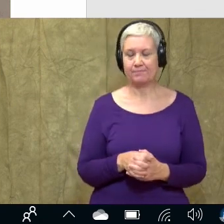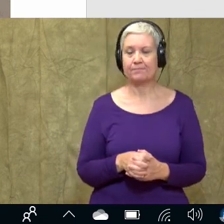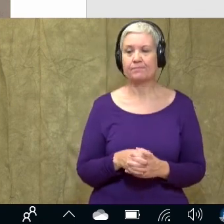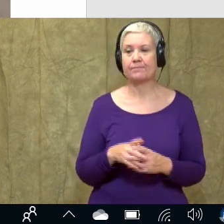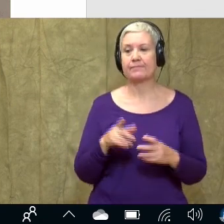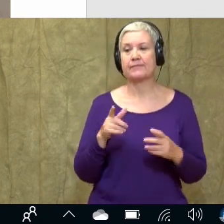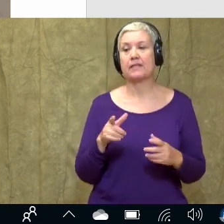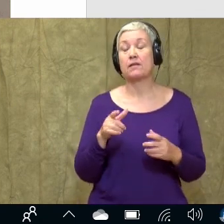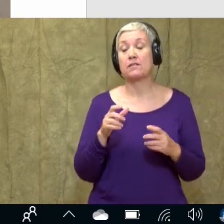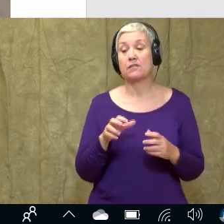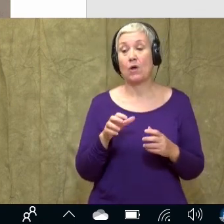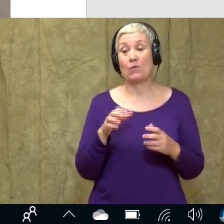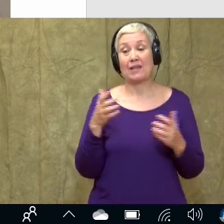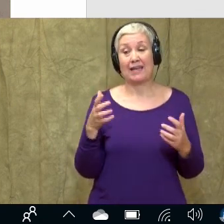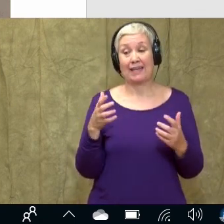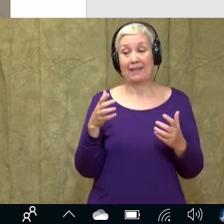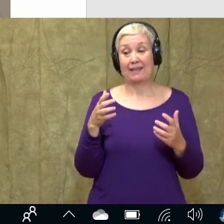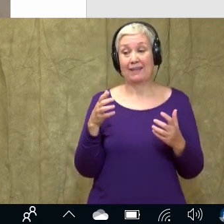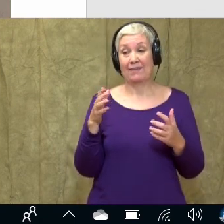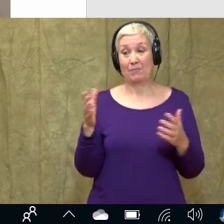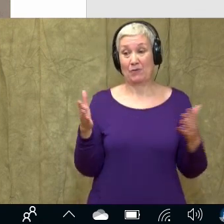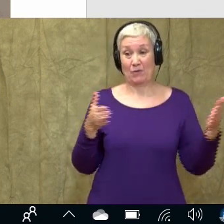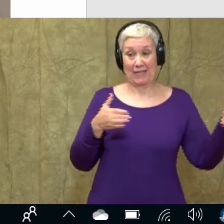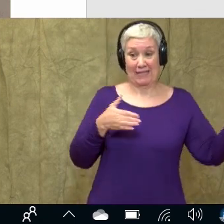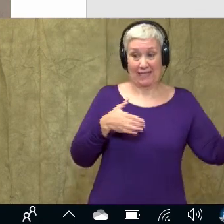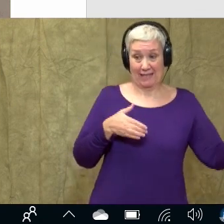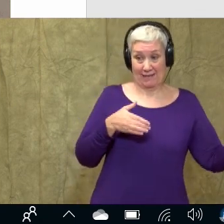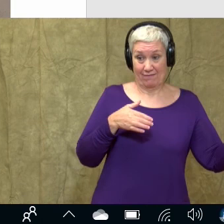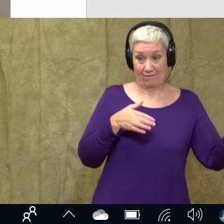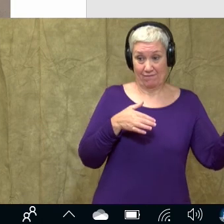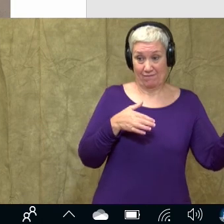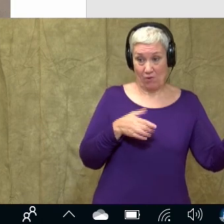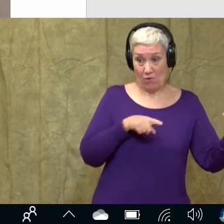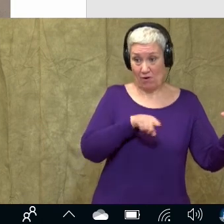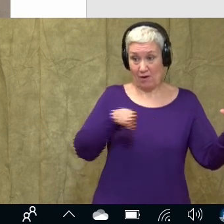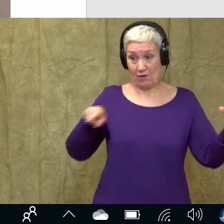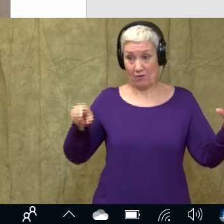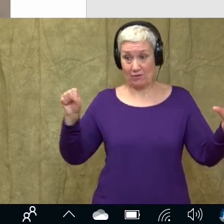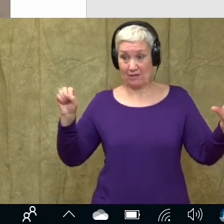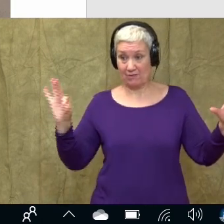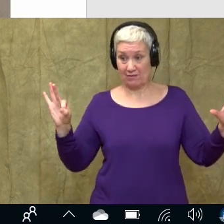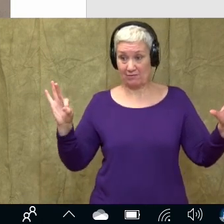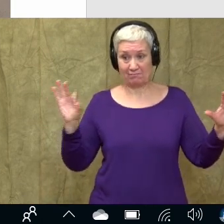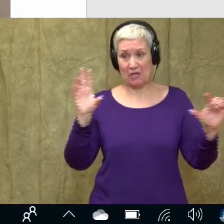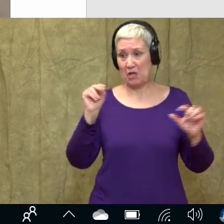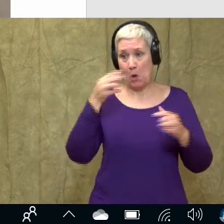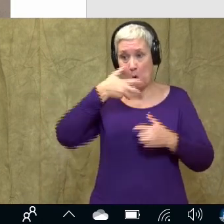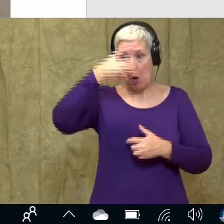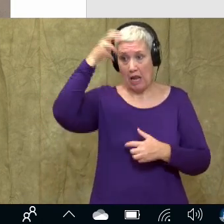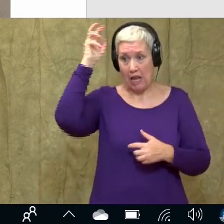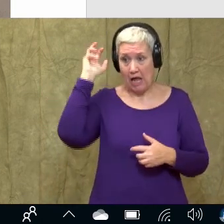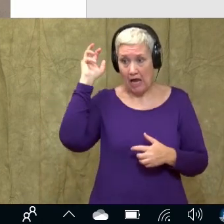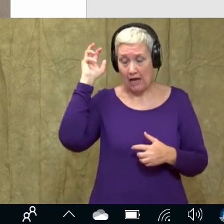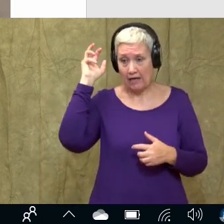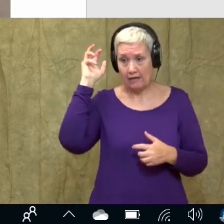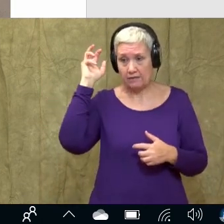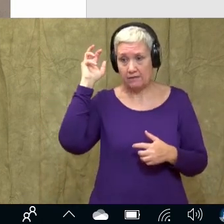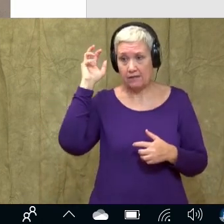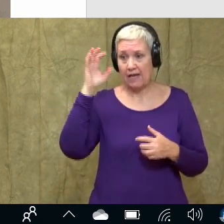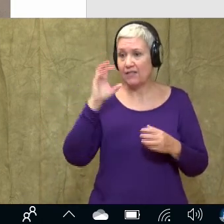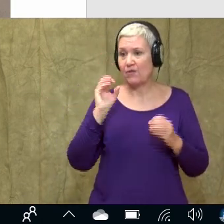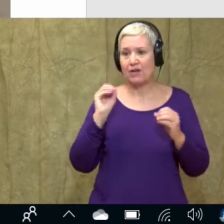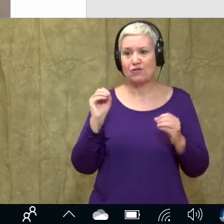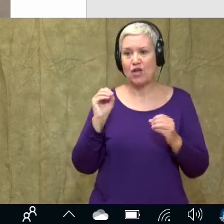free-roaming African lions and tigers between Florida and San Francisco. So, the absence of major